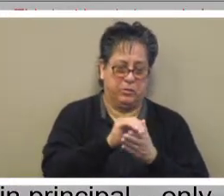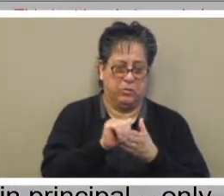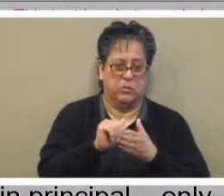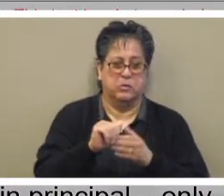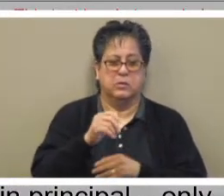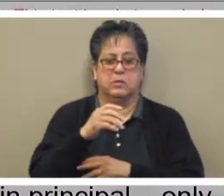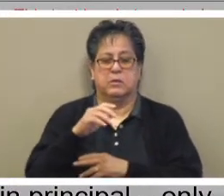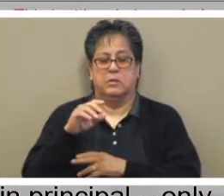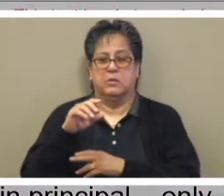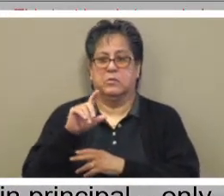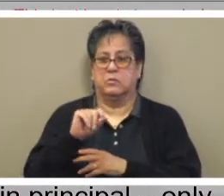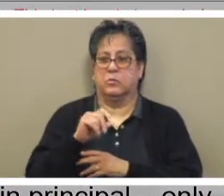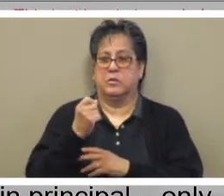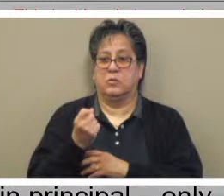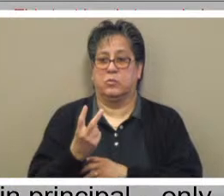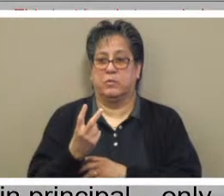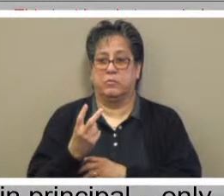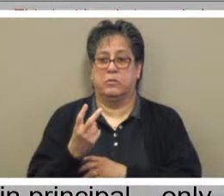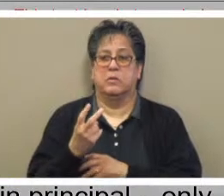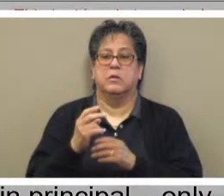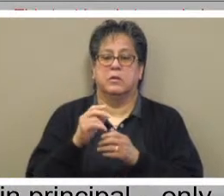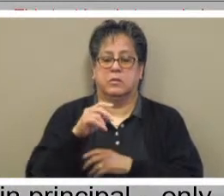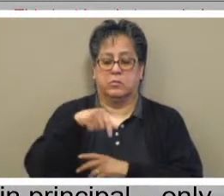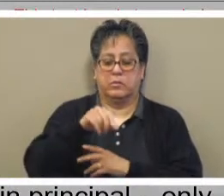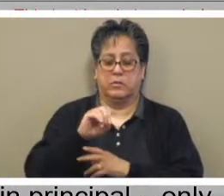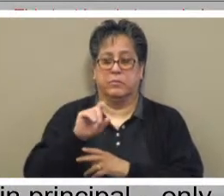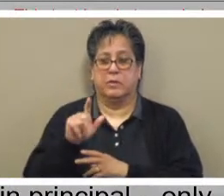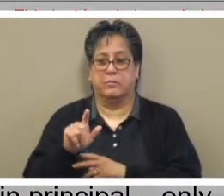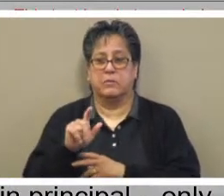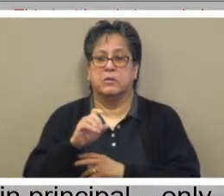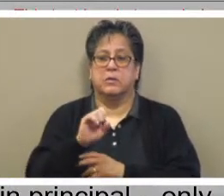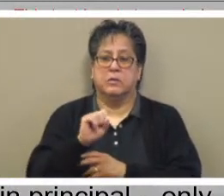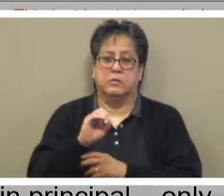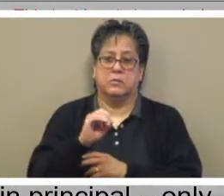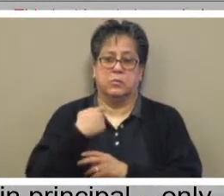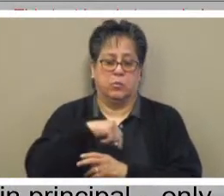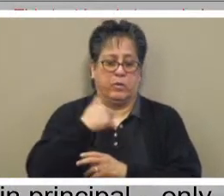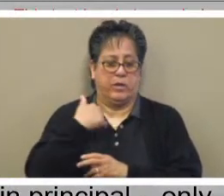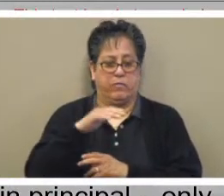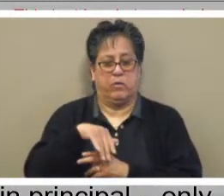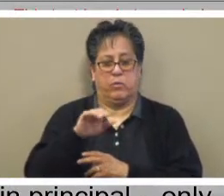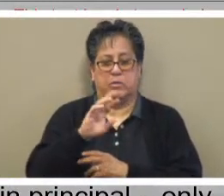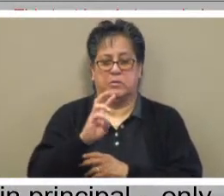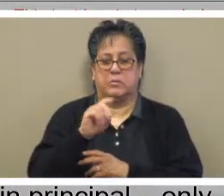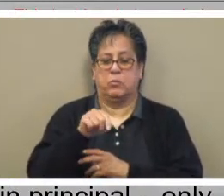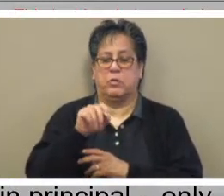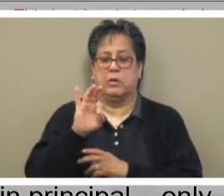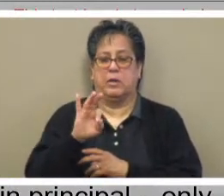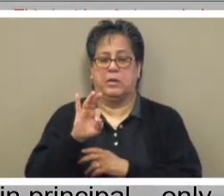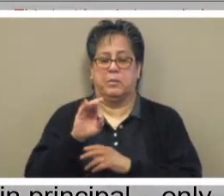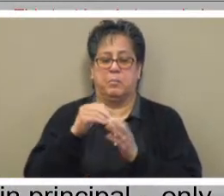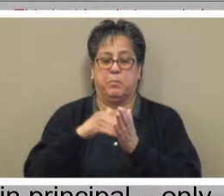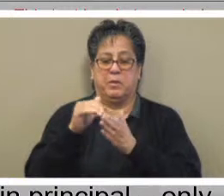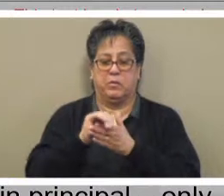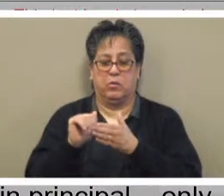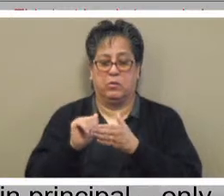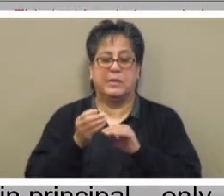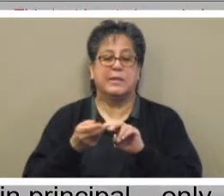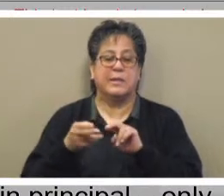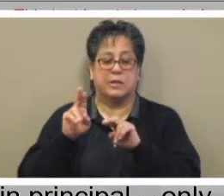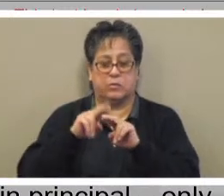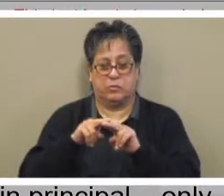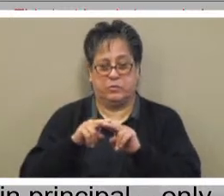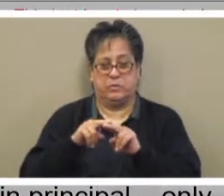to the 2012 quality of life bond issuances. And so we have about a $6.9 million increase built in our debt service in that